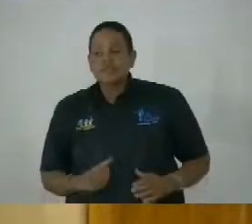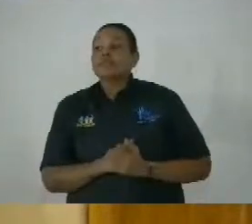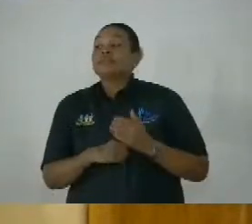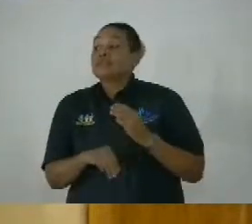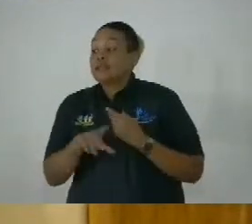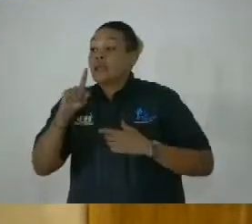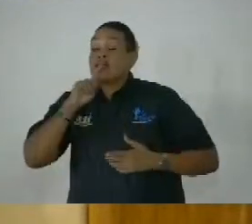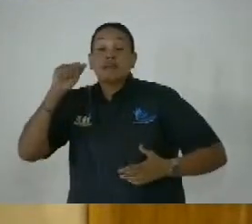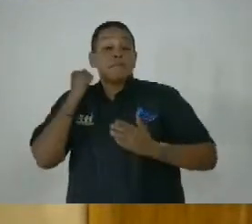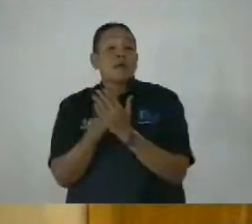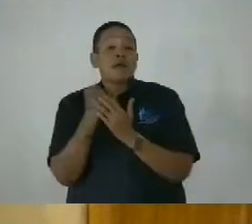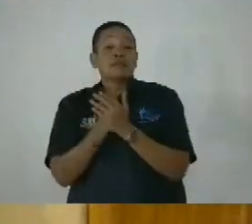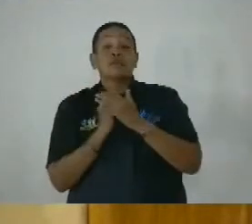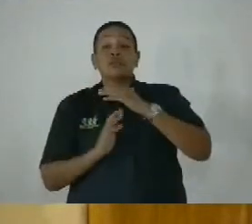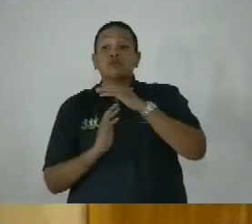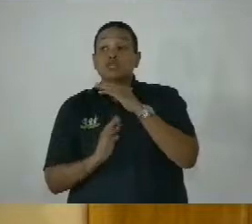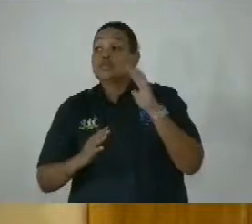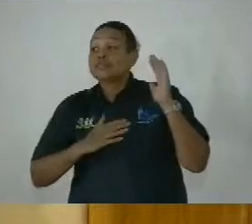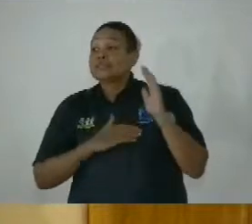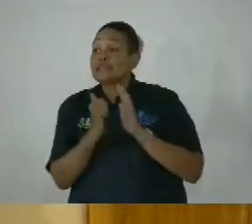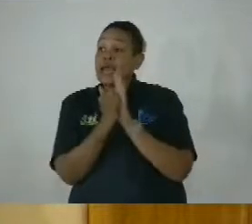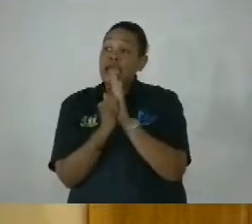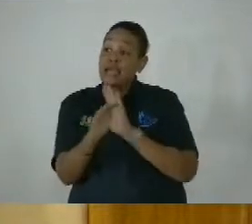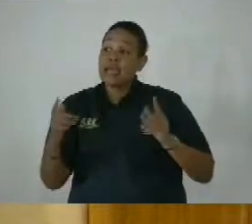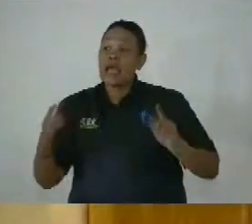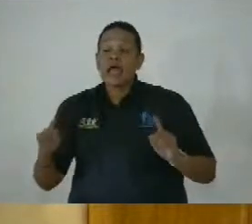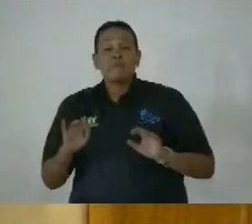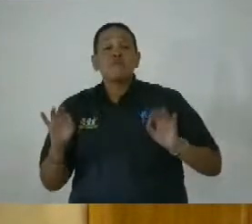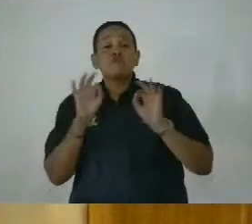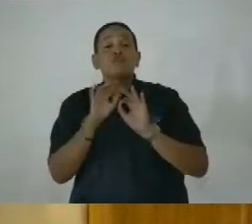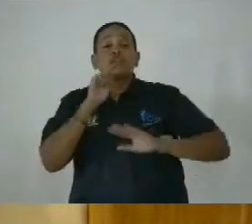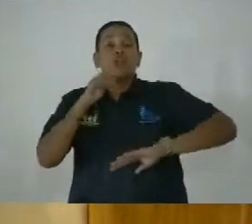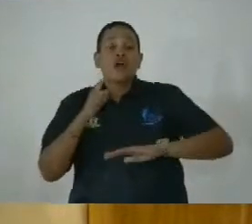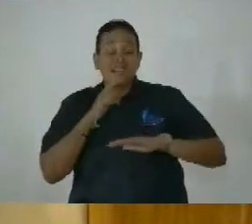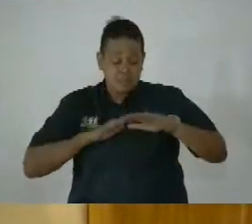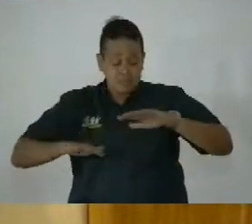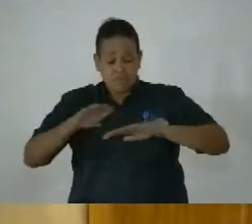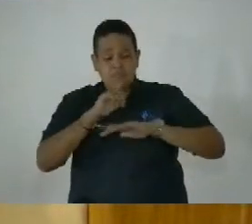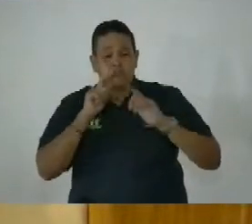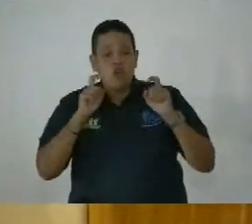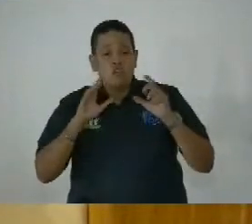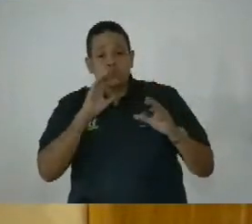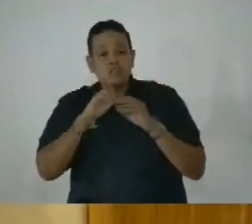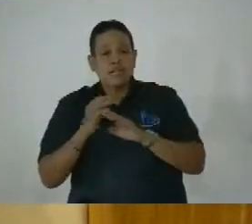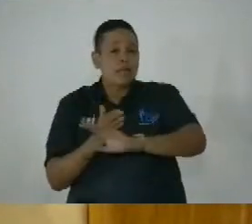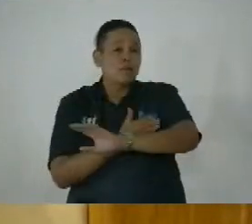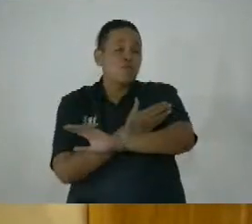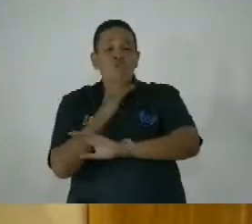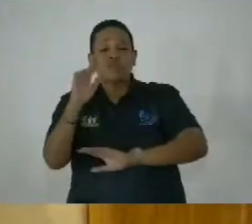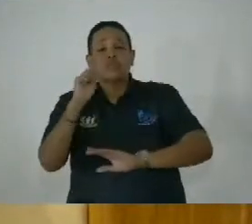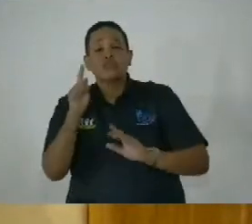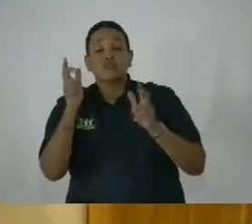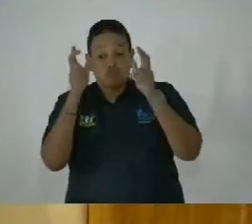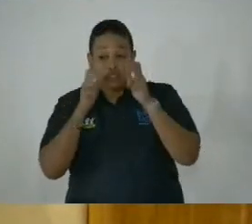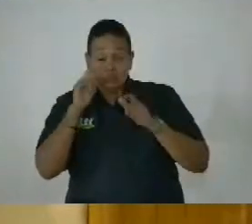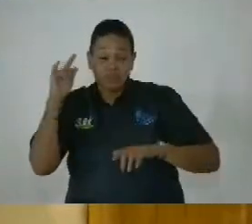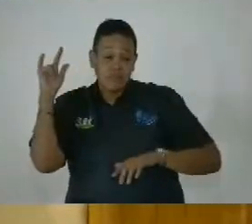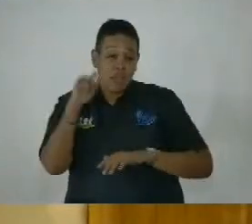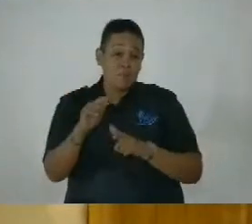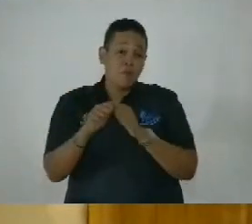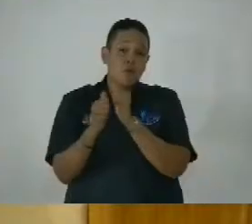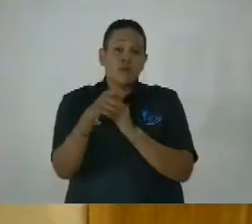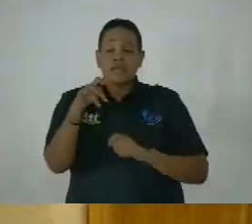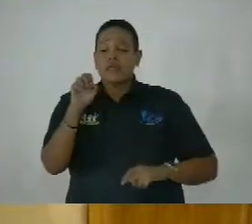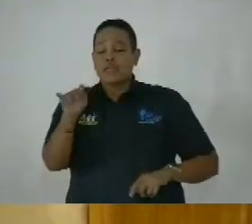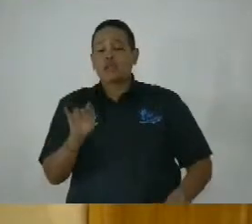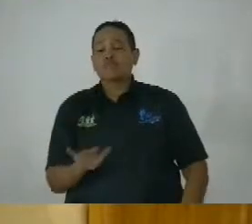The Passport Immigration Citizenship Agency, critical in border control, have improved its reception at airport with the kiosk